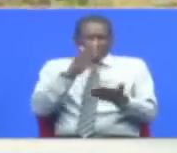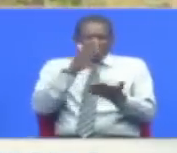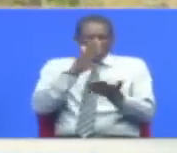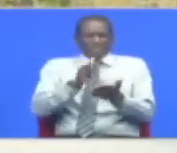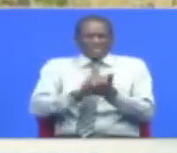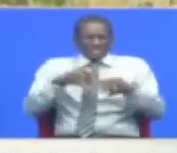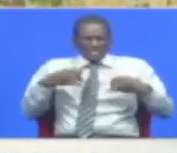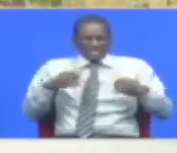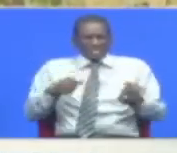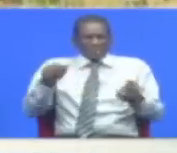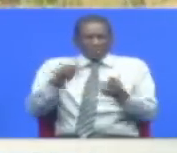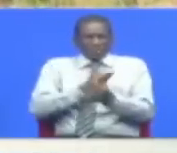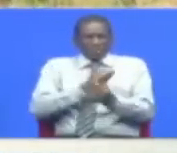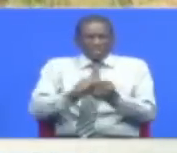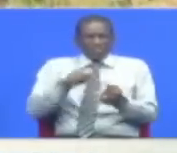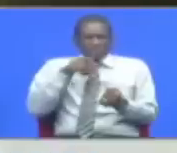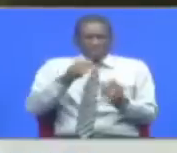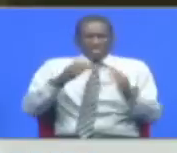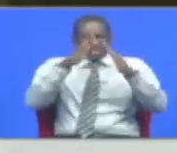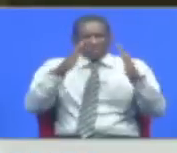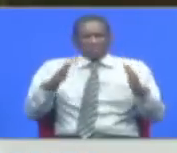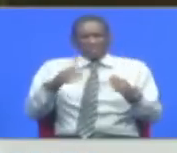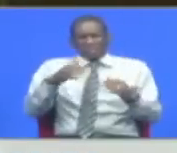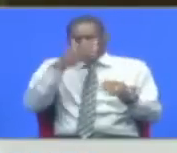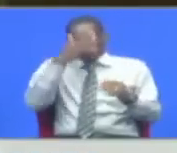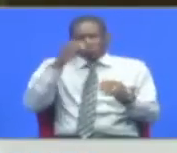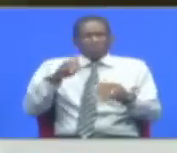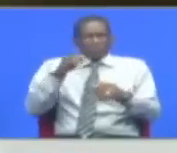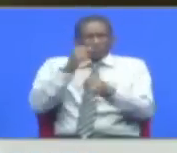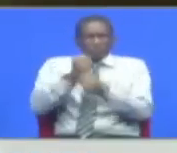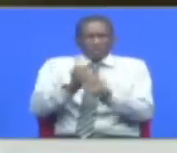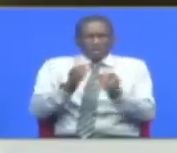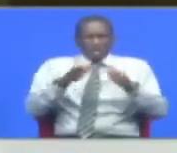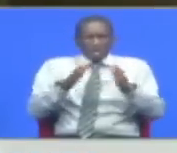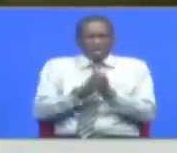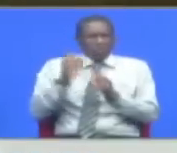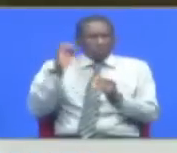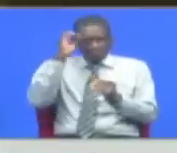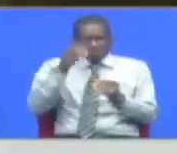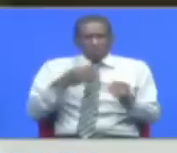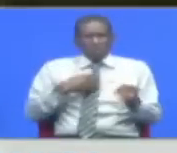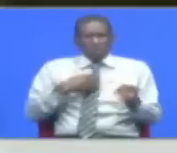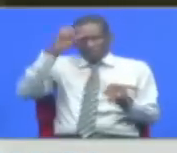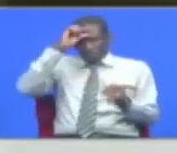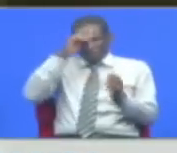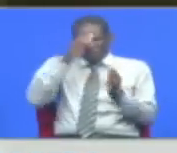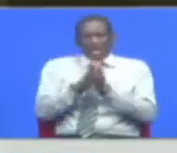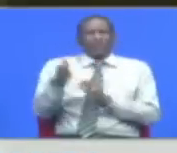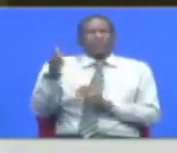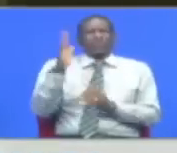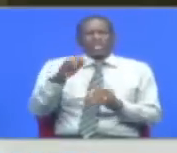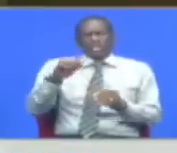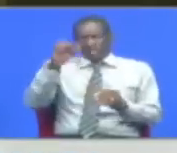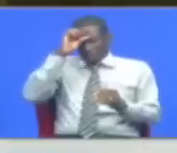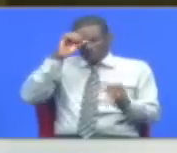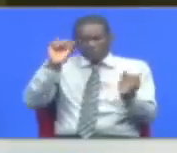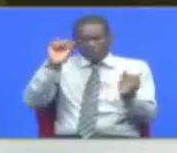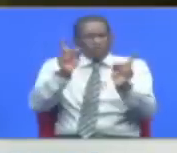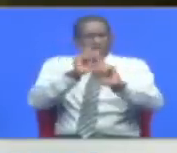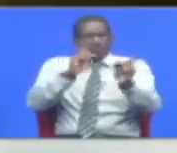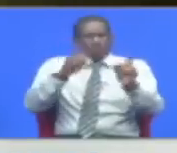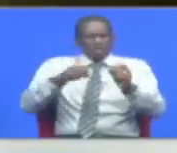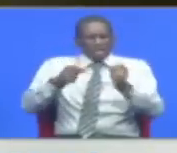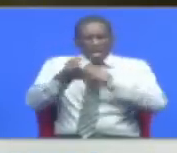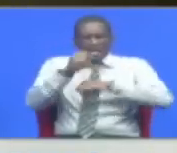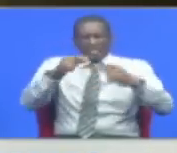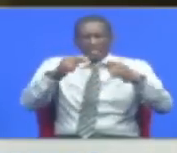is linked to his work and opinions. There's a government and there's God. This government will not act on you, but there's a God in